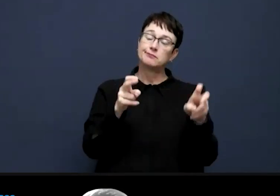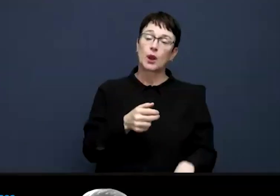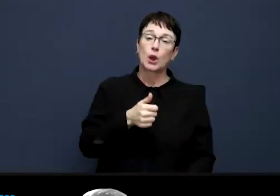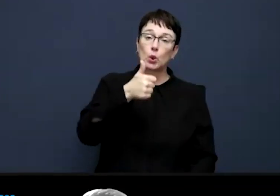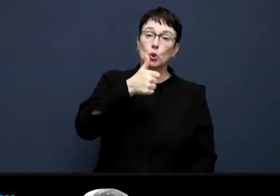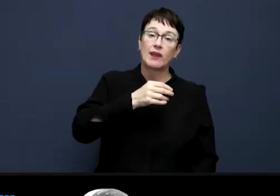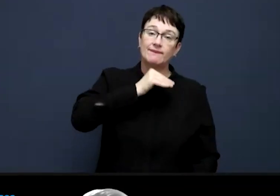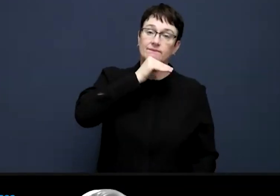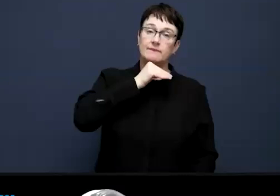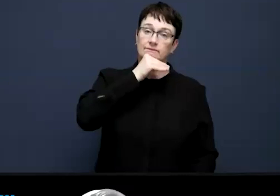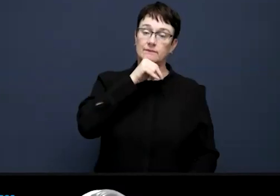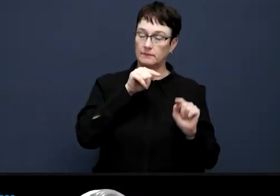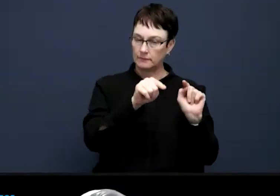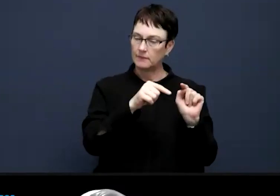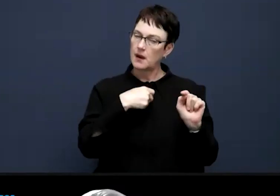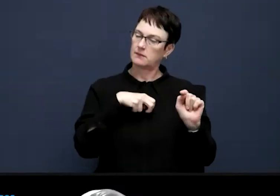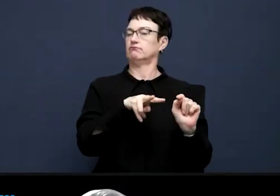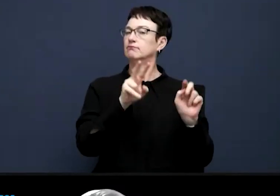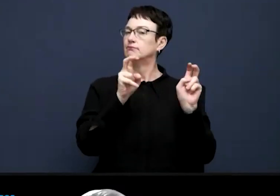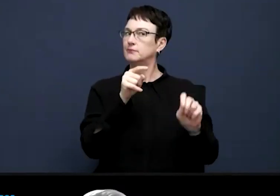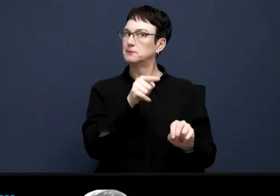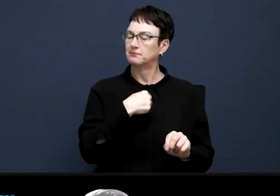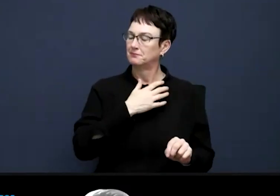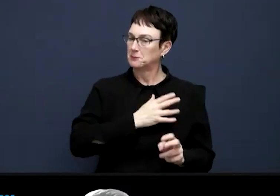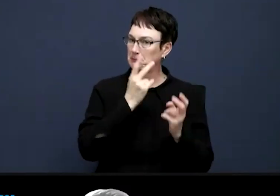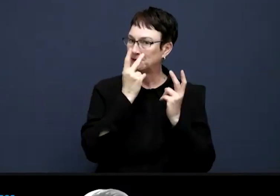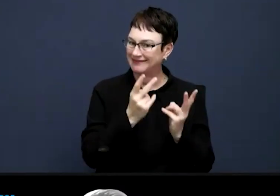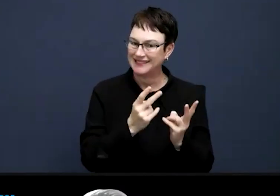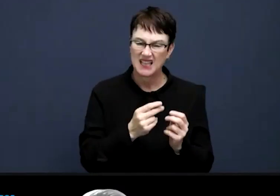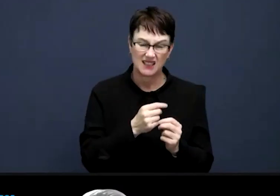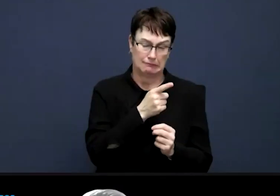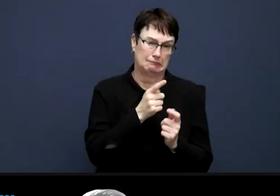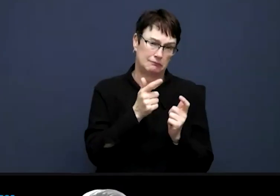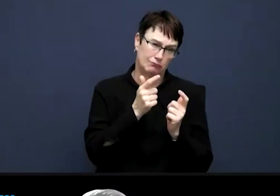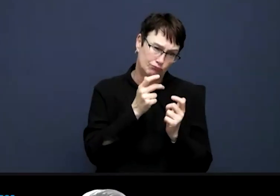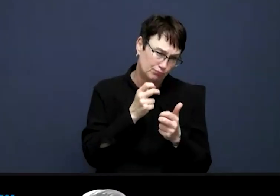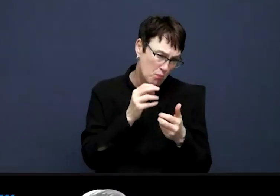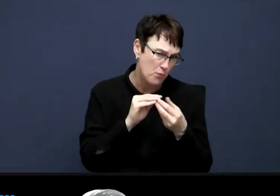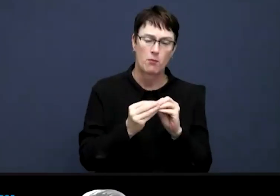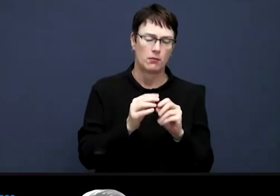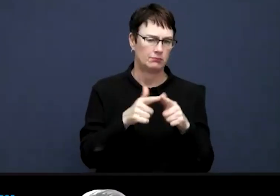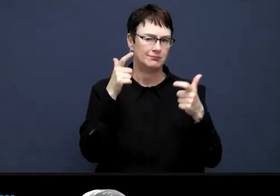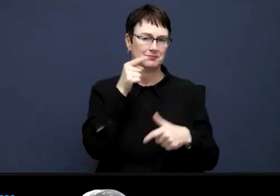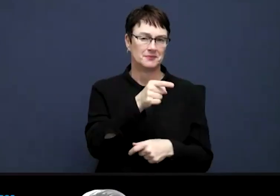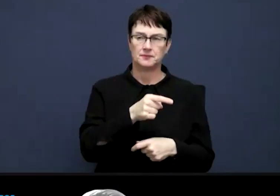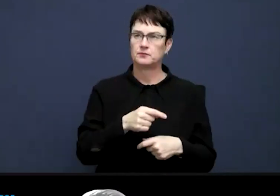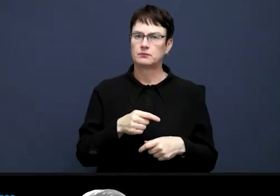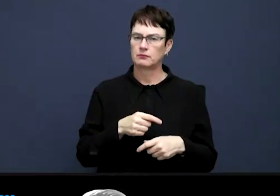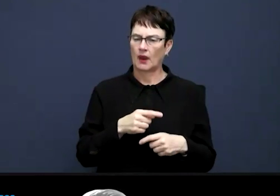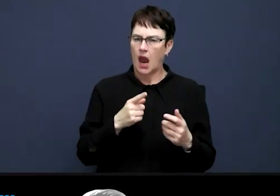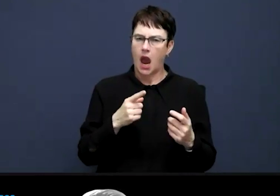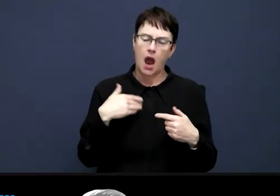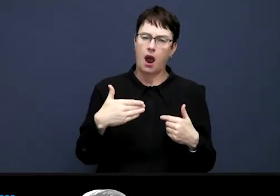It's an interesting point, and it's a problem we're confronted with as well, because we're asked, what do we need to do to improve our